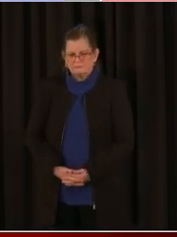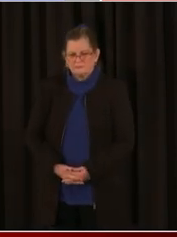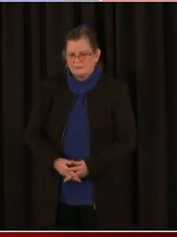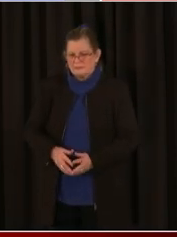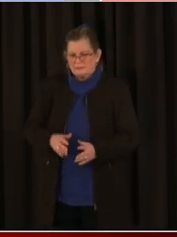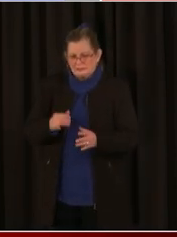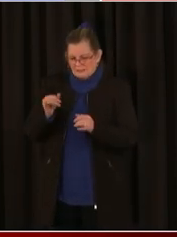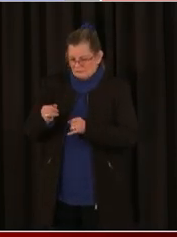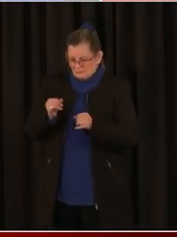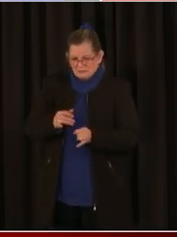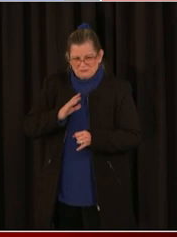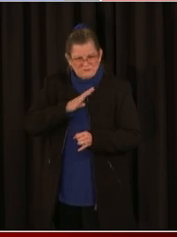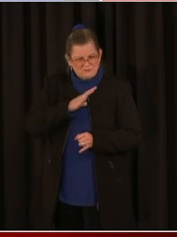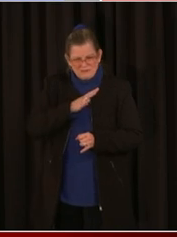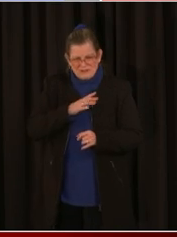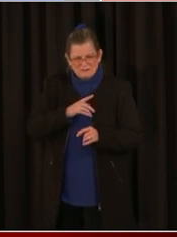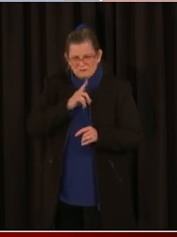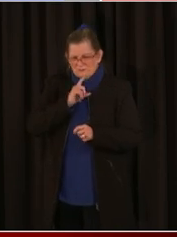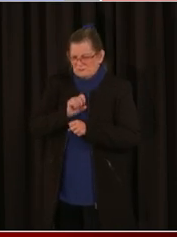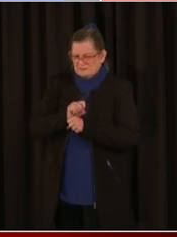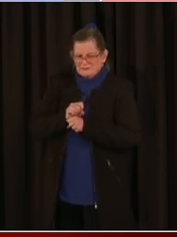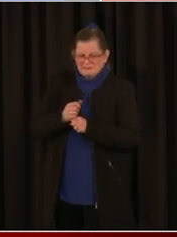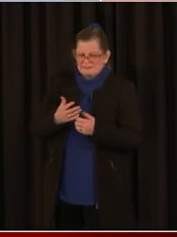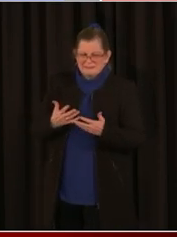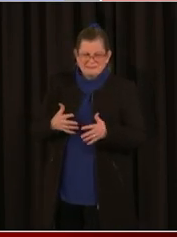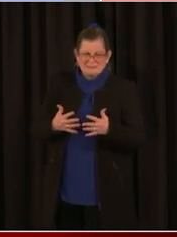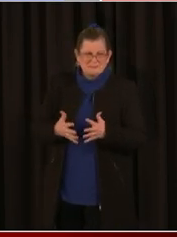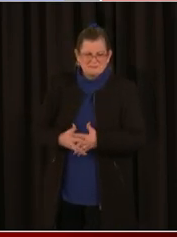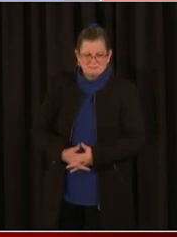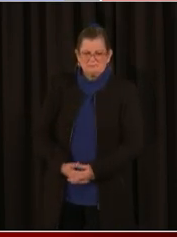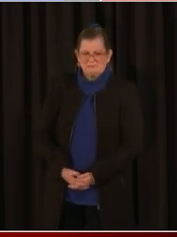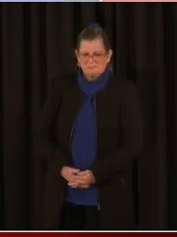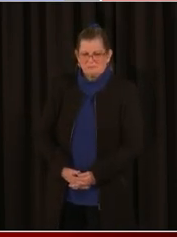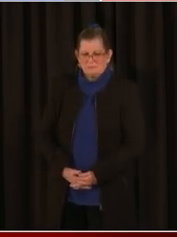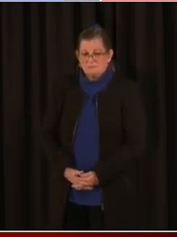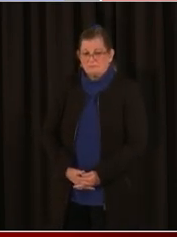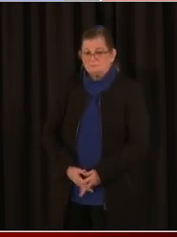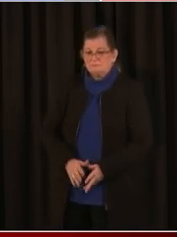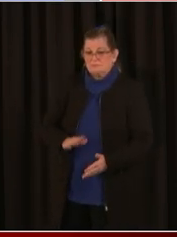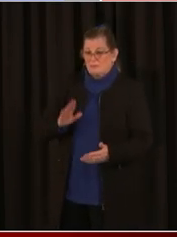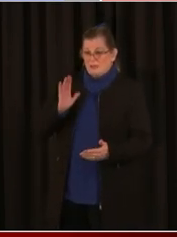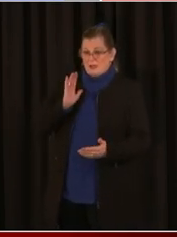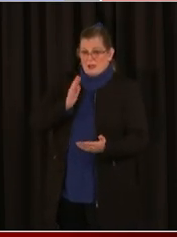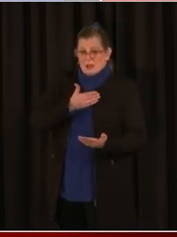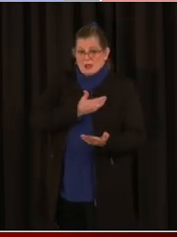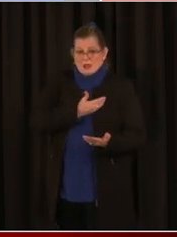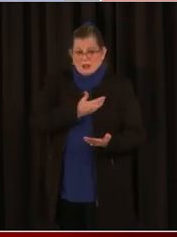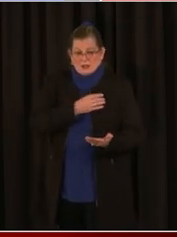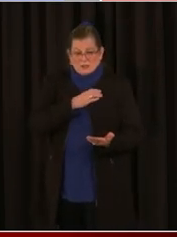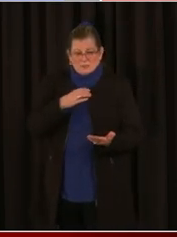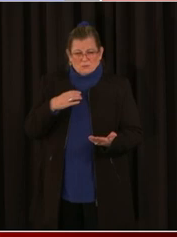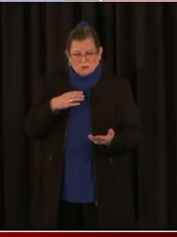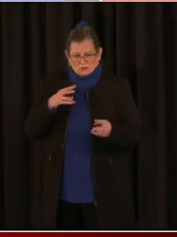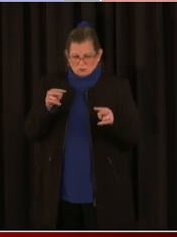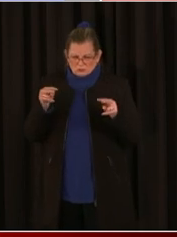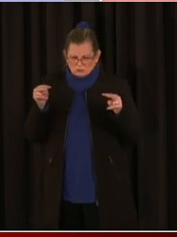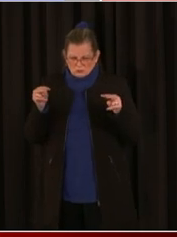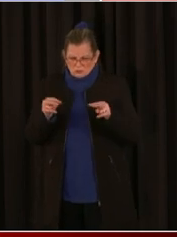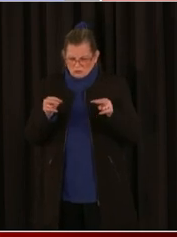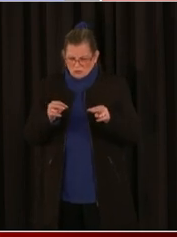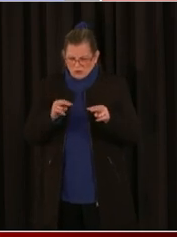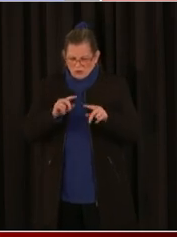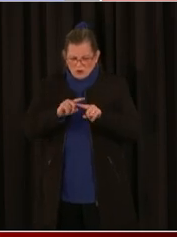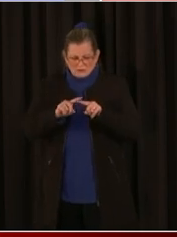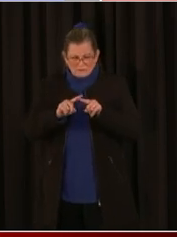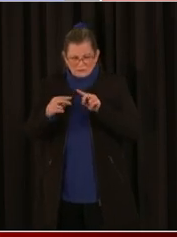individually about it. Our general counsel has looked at both measures and believes that they're legally sufficient. So